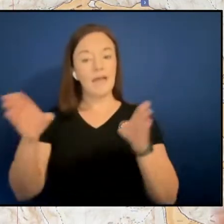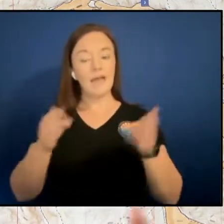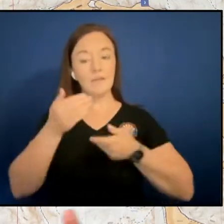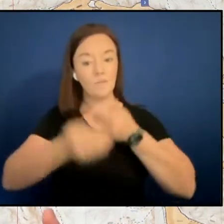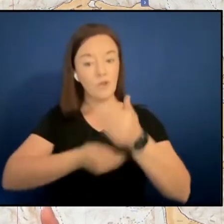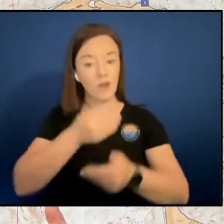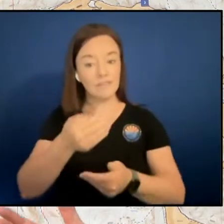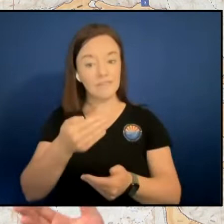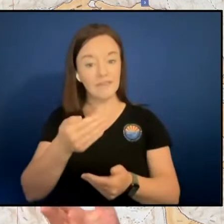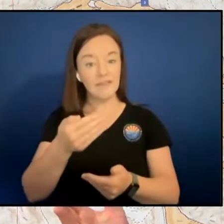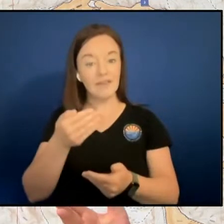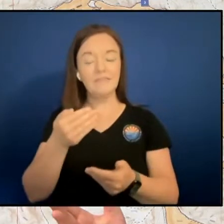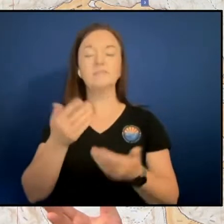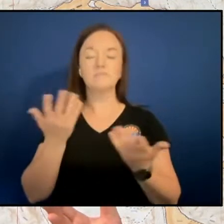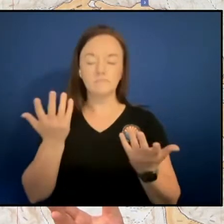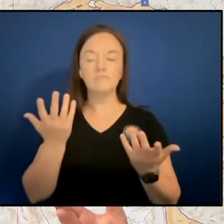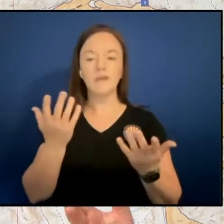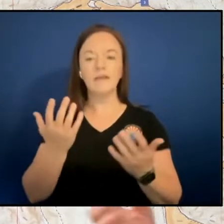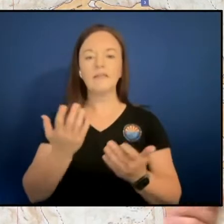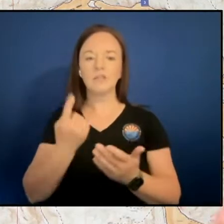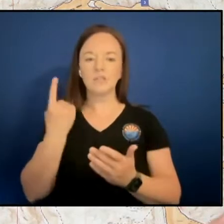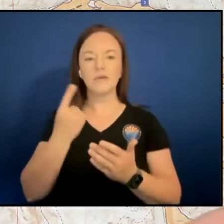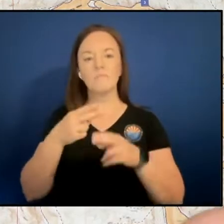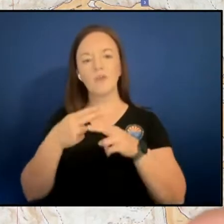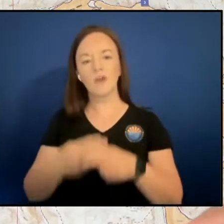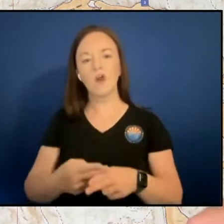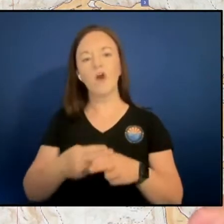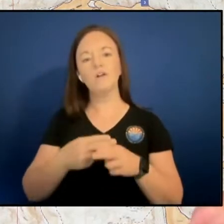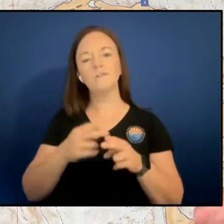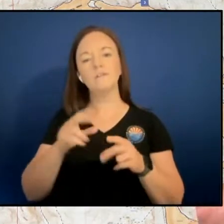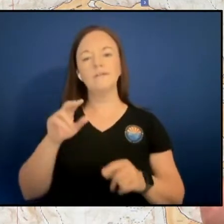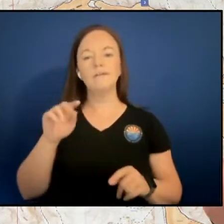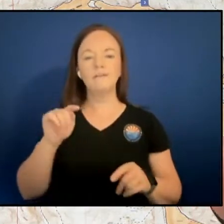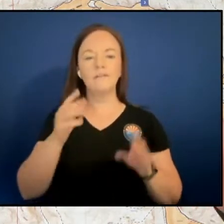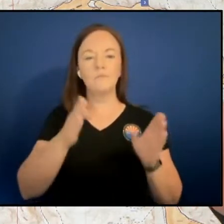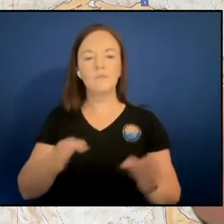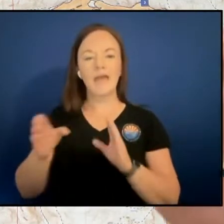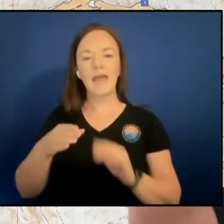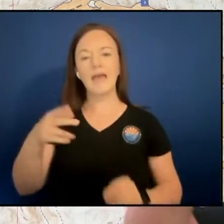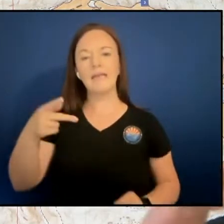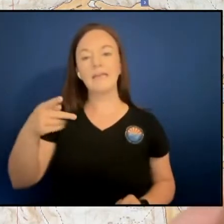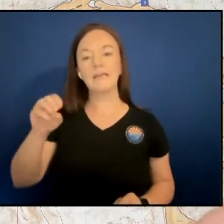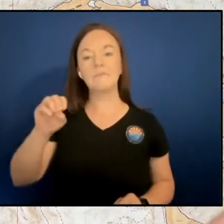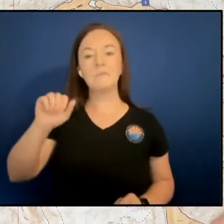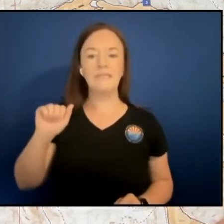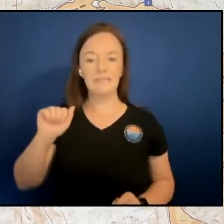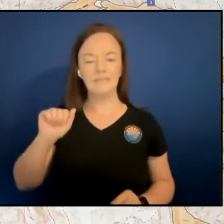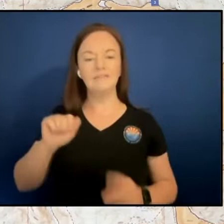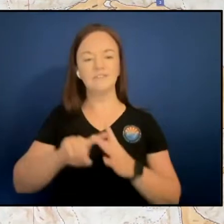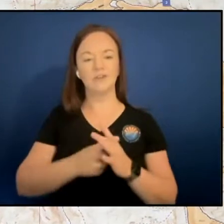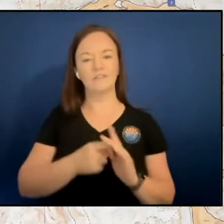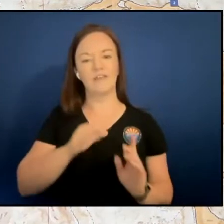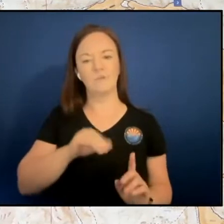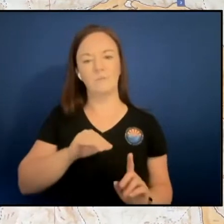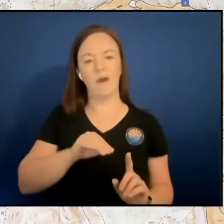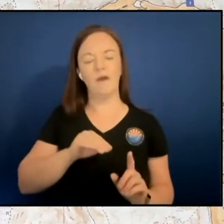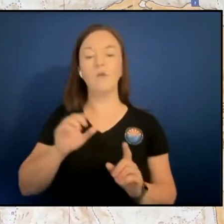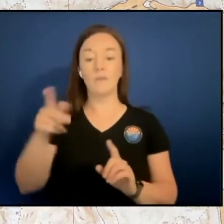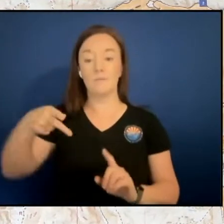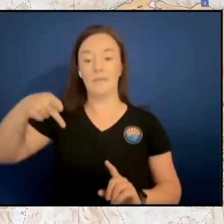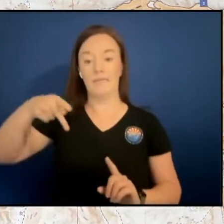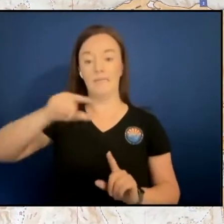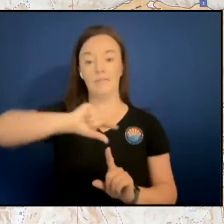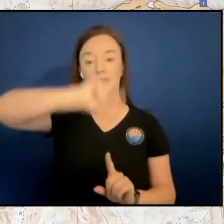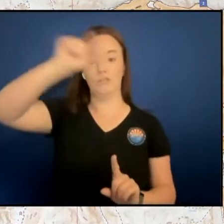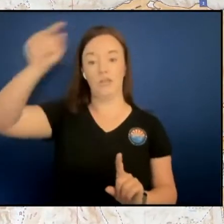planning process, matter of fact, there's this thing called the planning P, and it starts at the bottom of the P and it goes up around, and you could go do this,